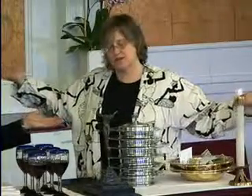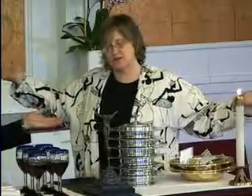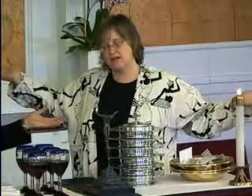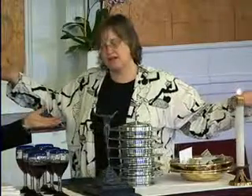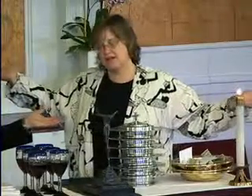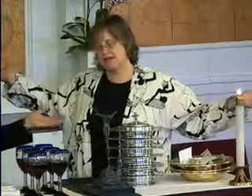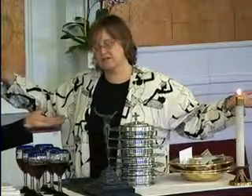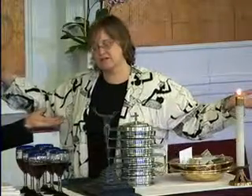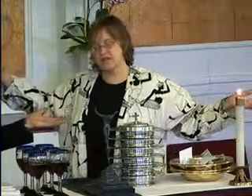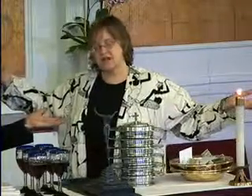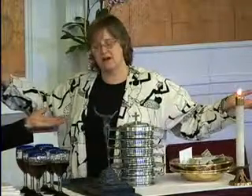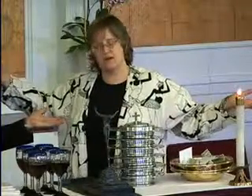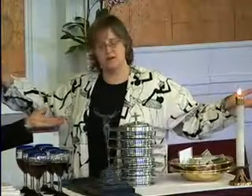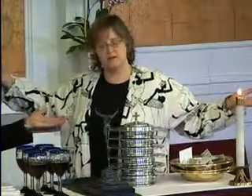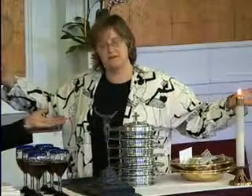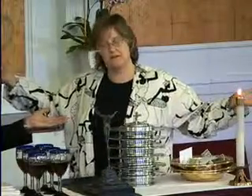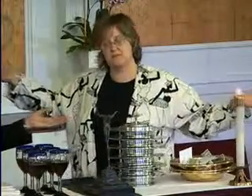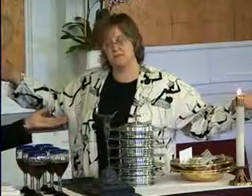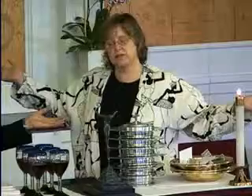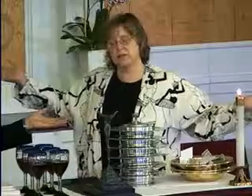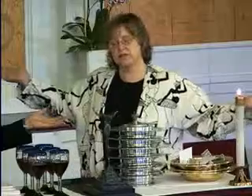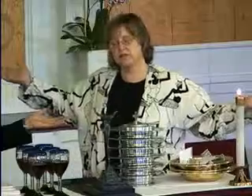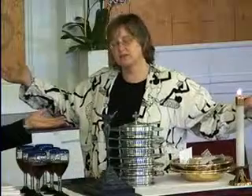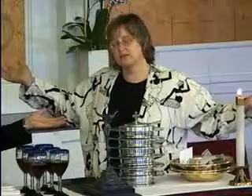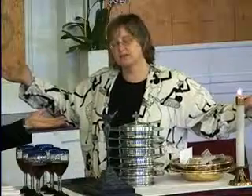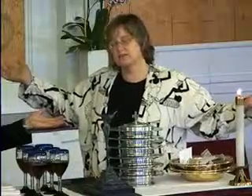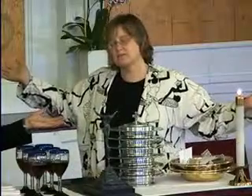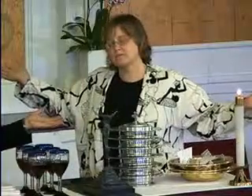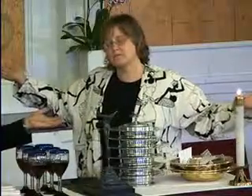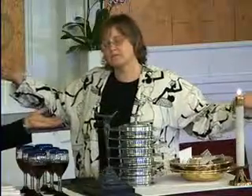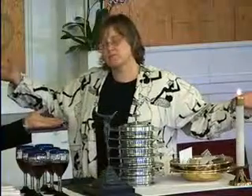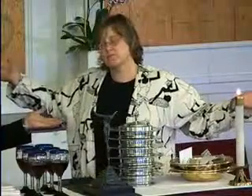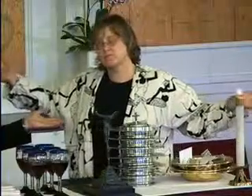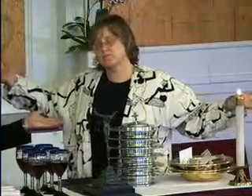So if there are any of us right now who are feeling depleted,